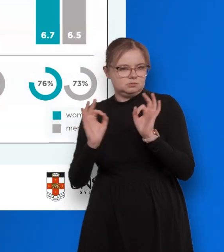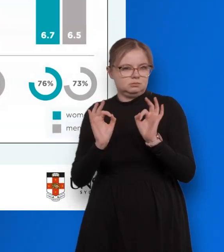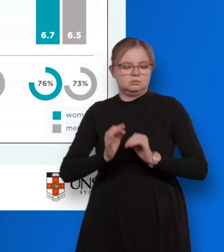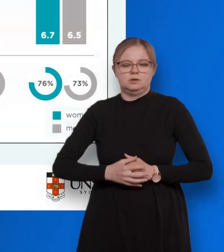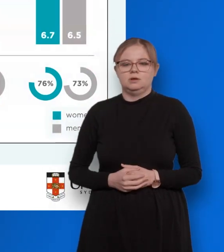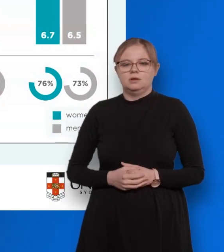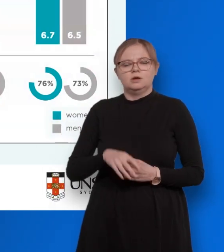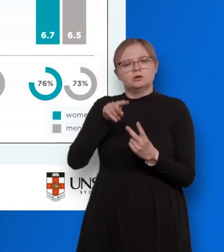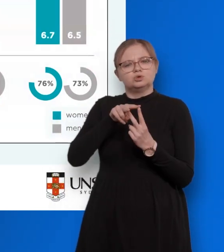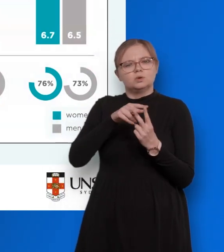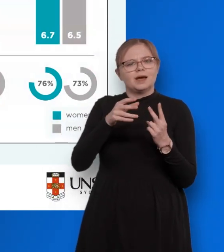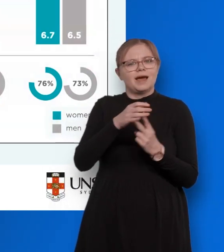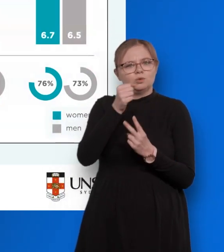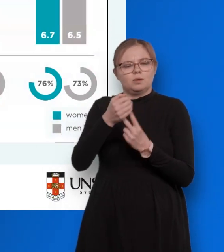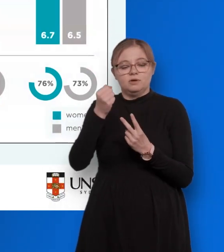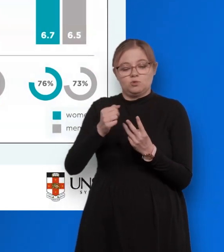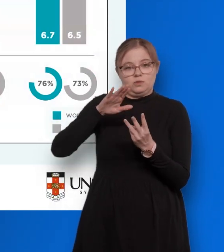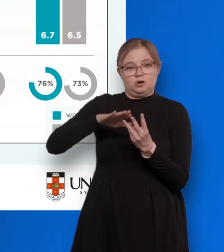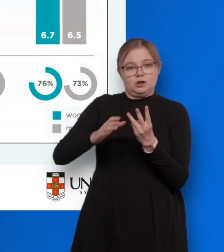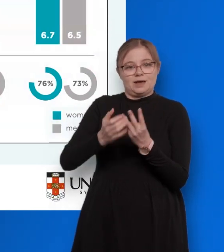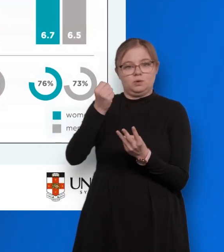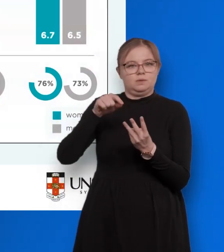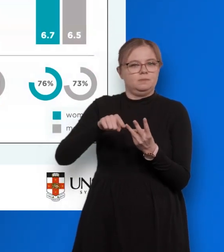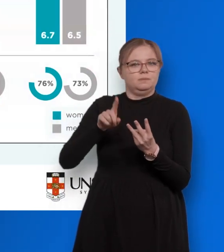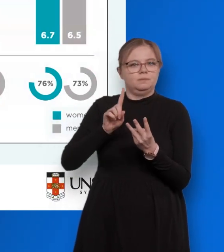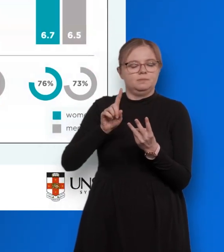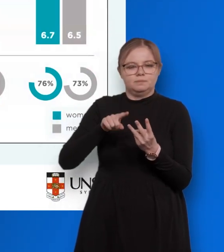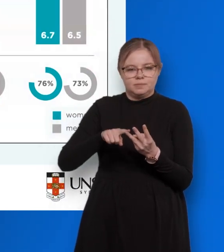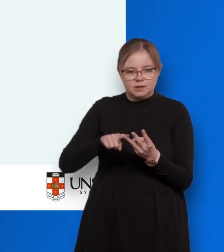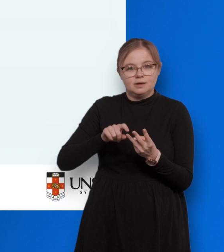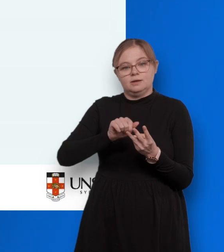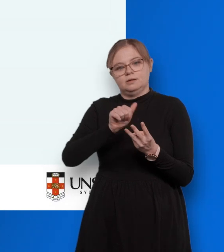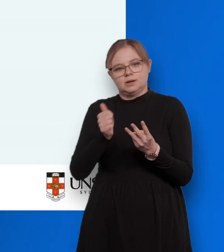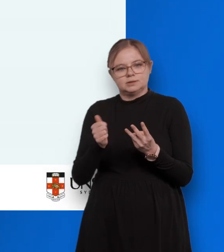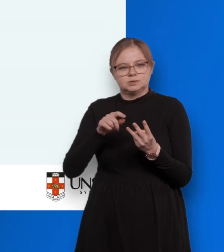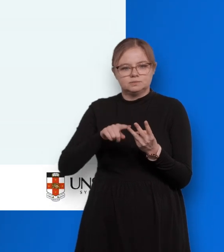2 outcomes. And for the 3rd outcome, next slide,